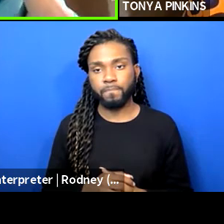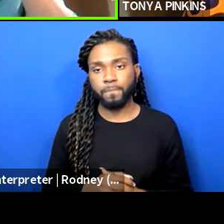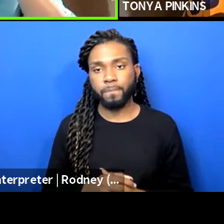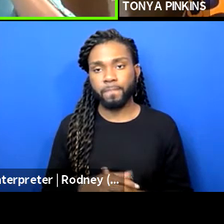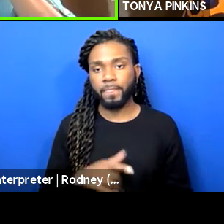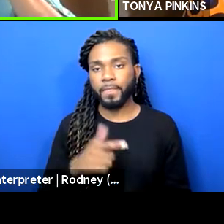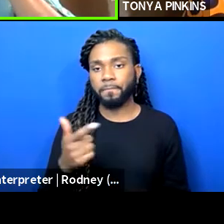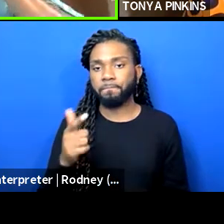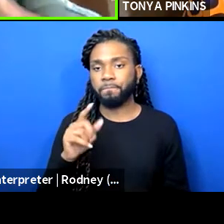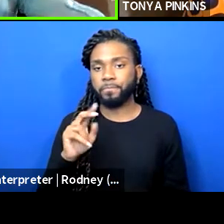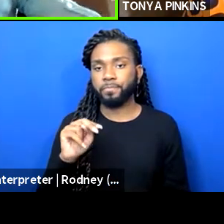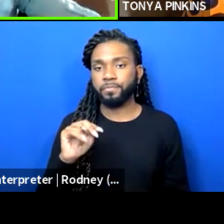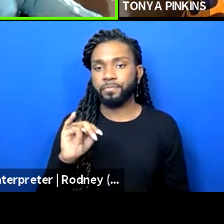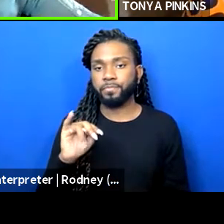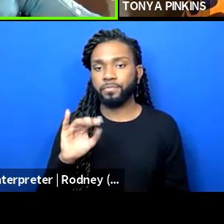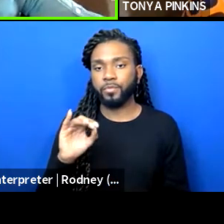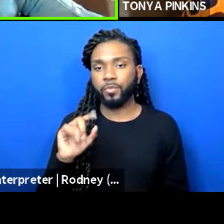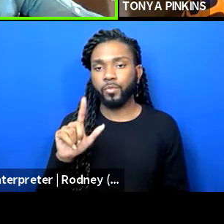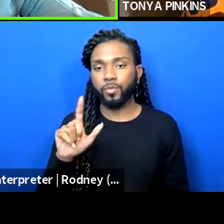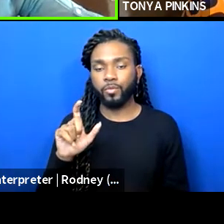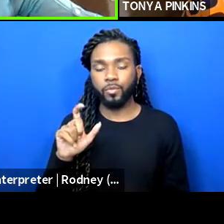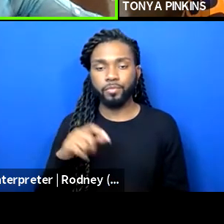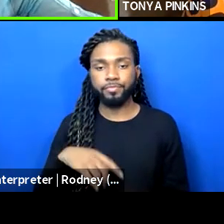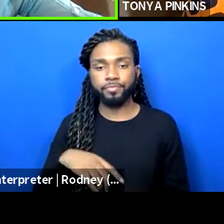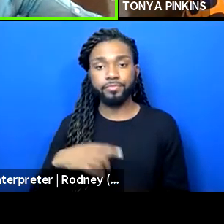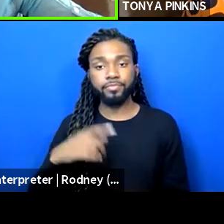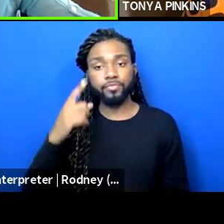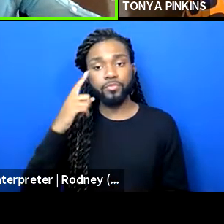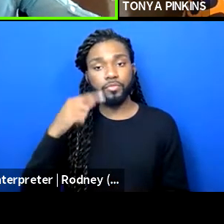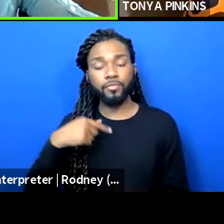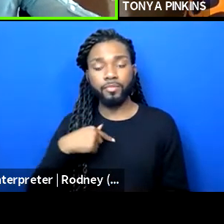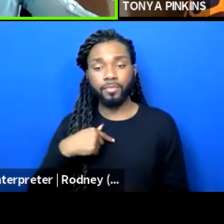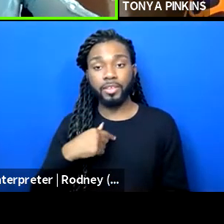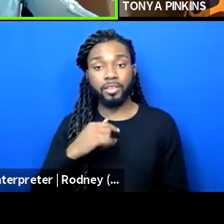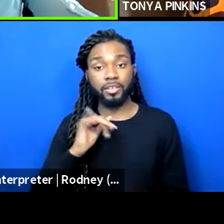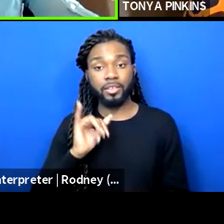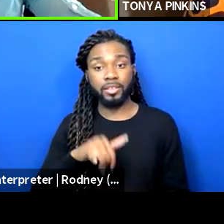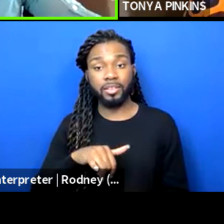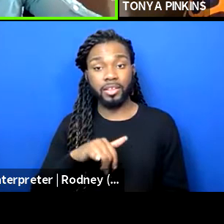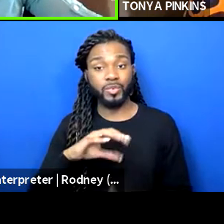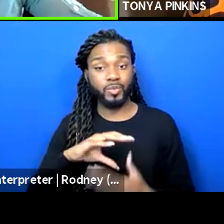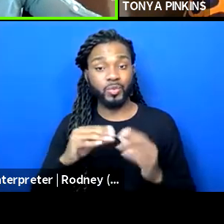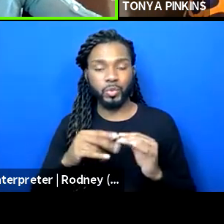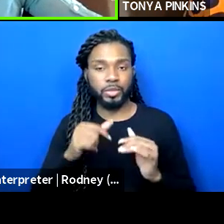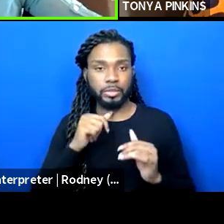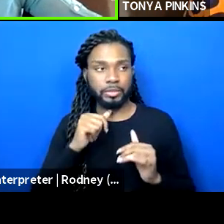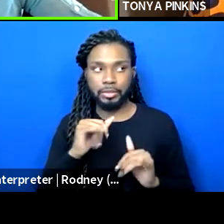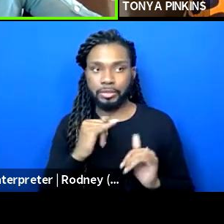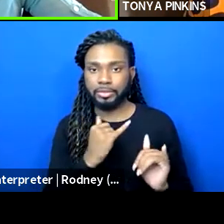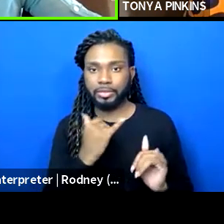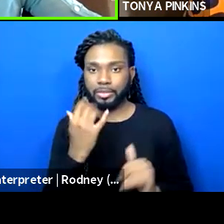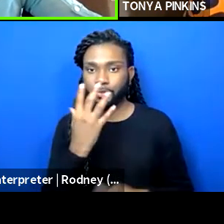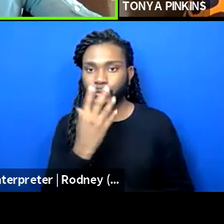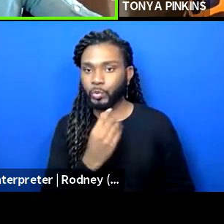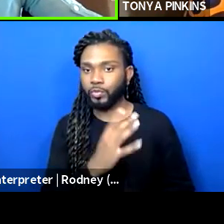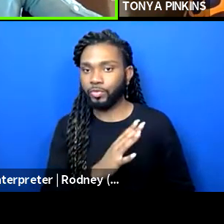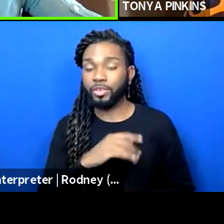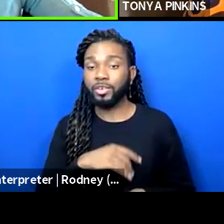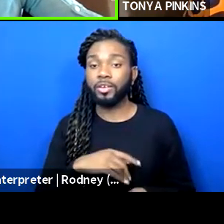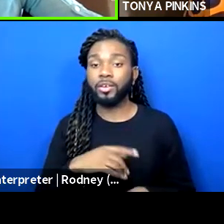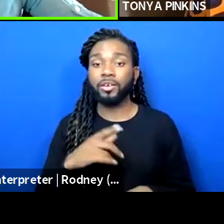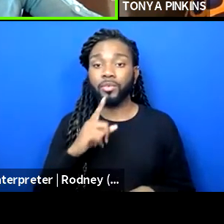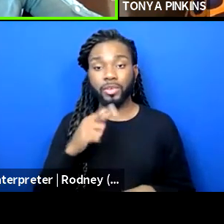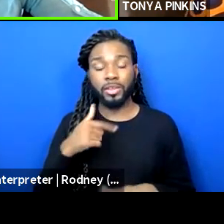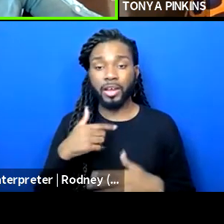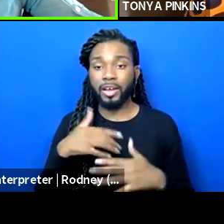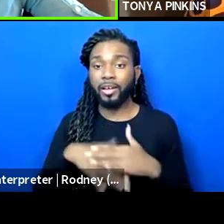for me, I think it was more, it wasn't as beautiful of a story. Mine was really coming with the